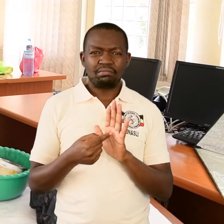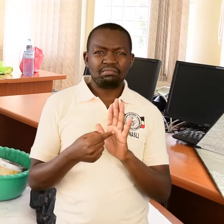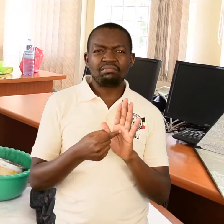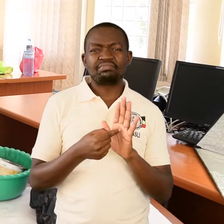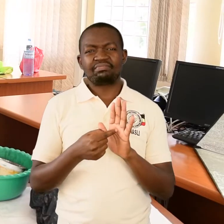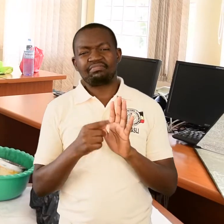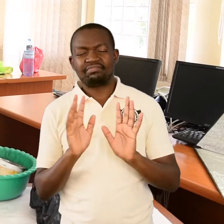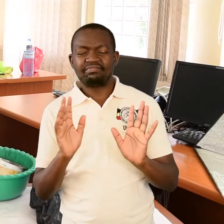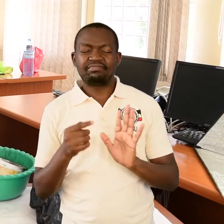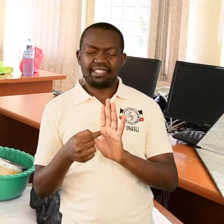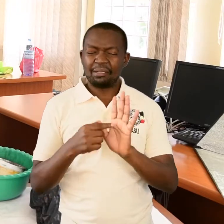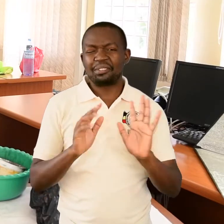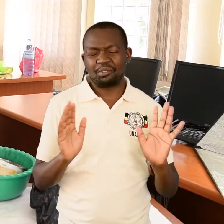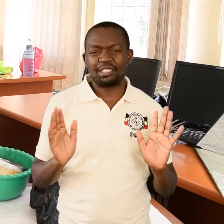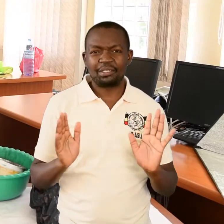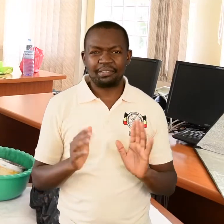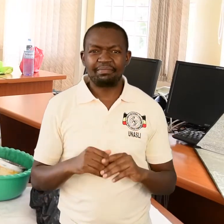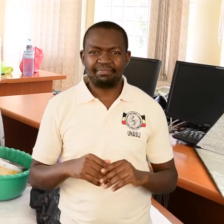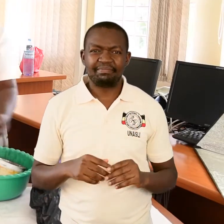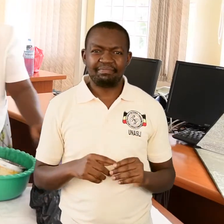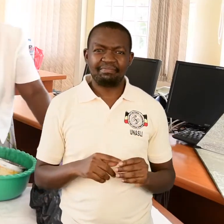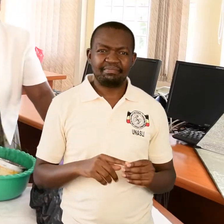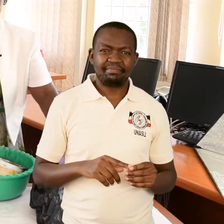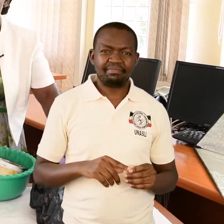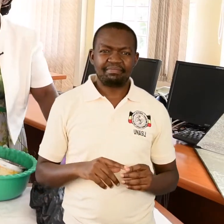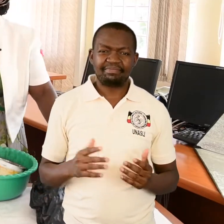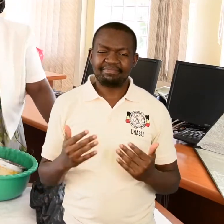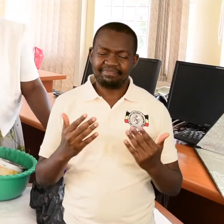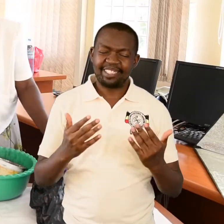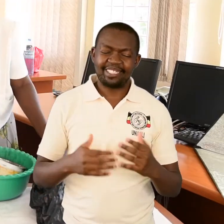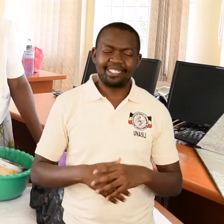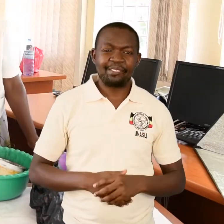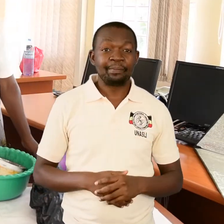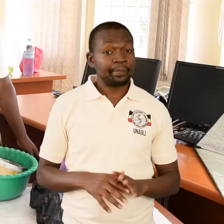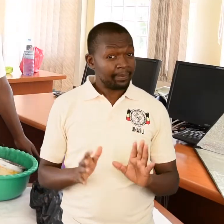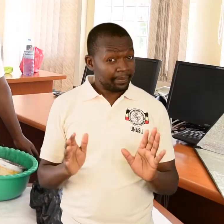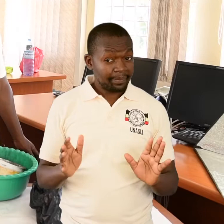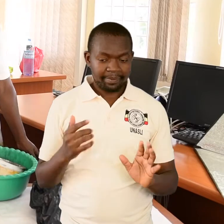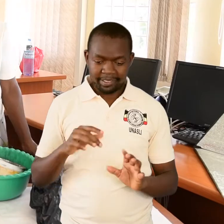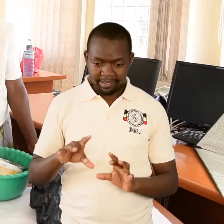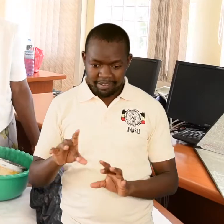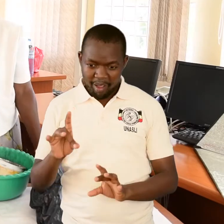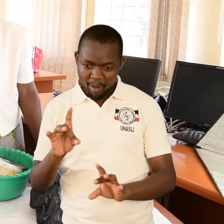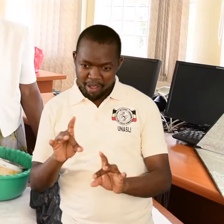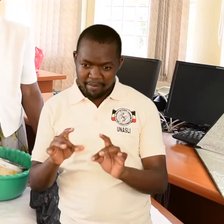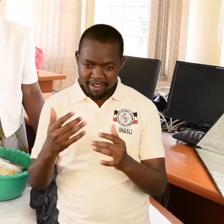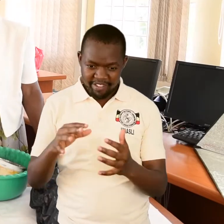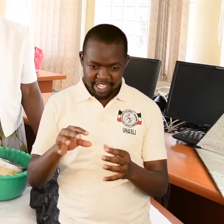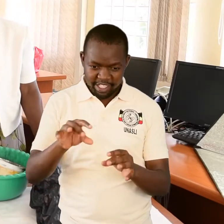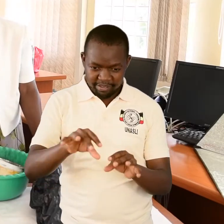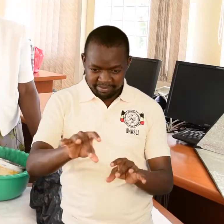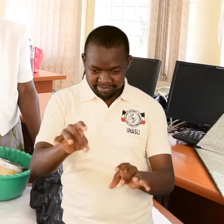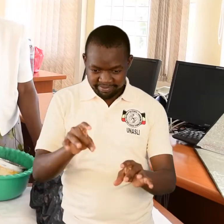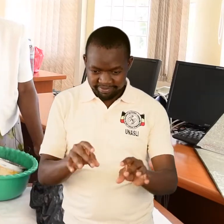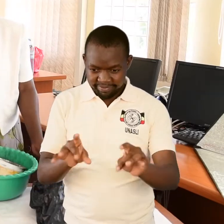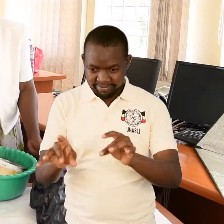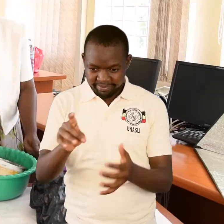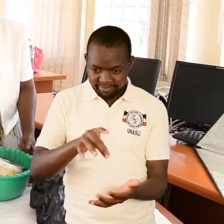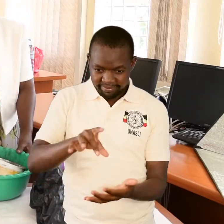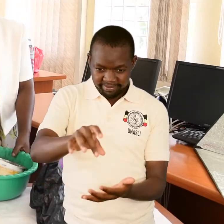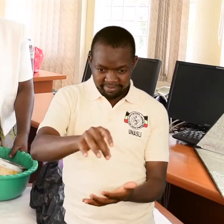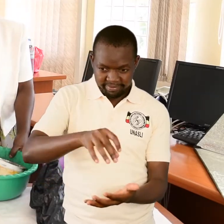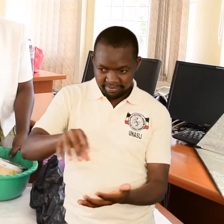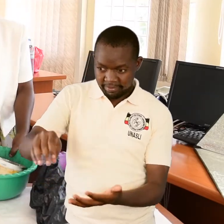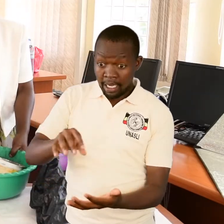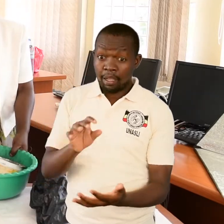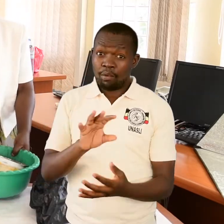for demonstration. Thank you. So having sorted and taken measurement of the materials that